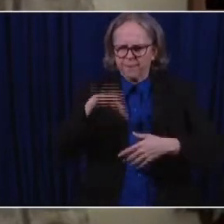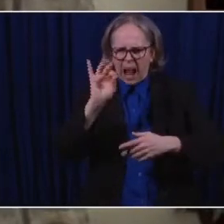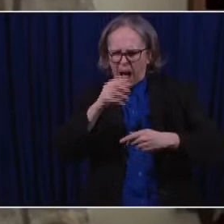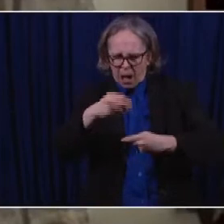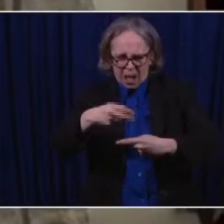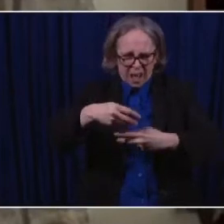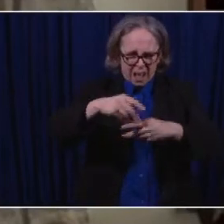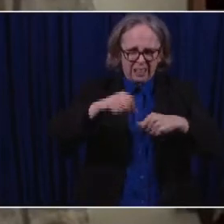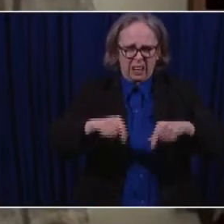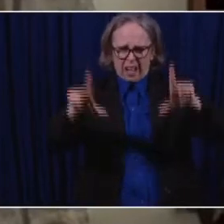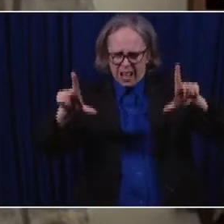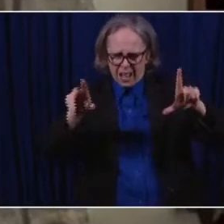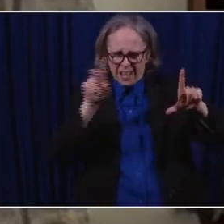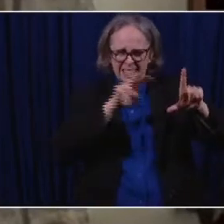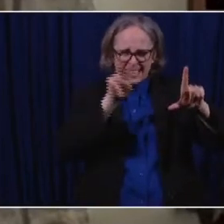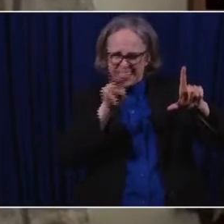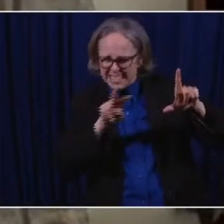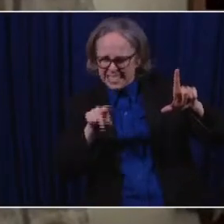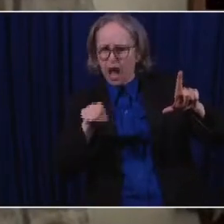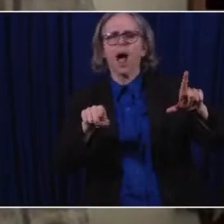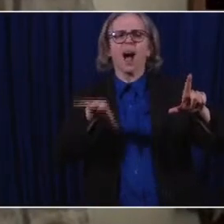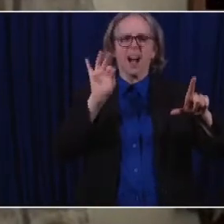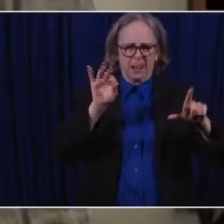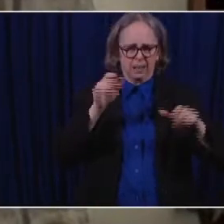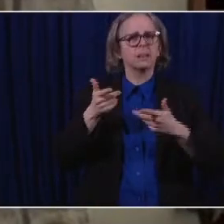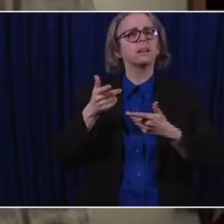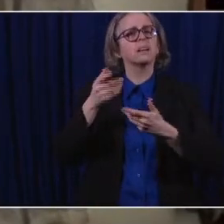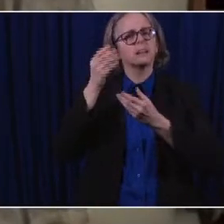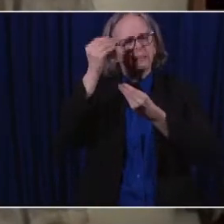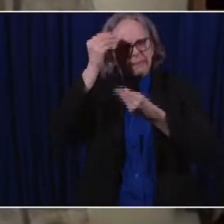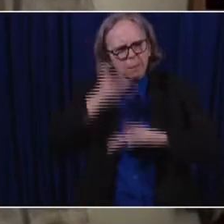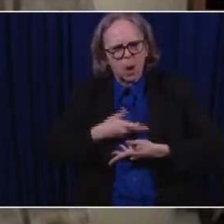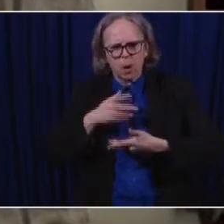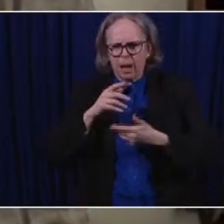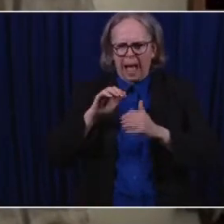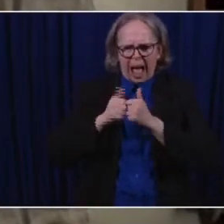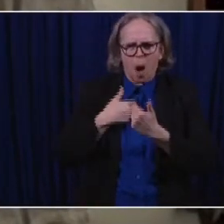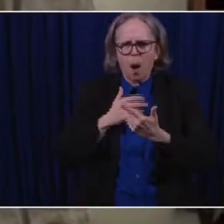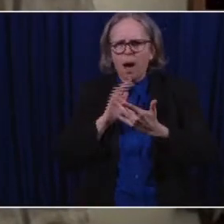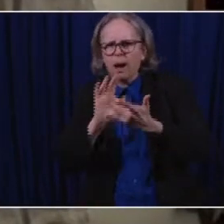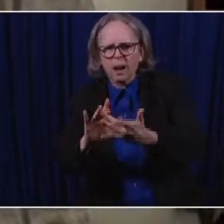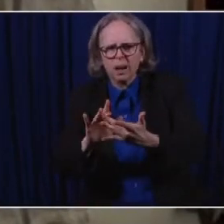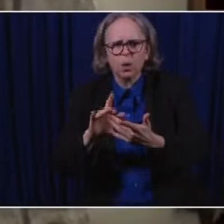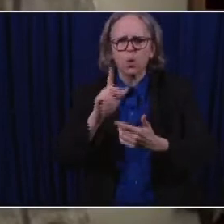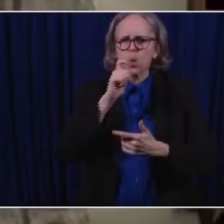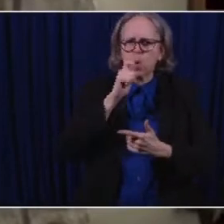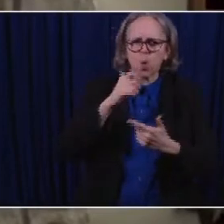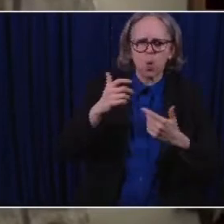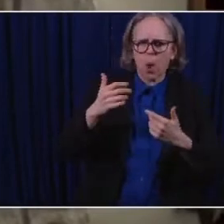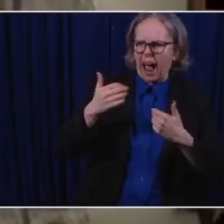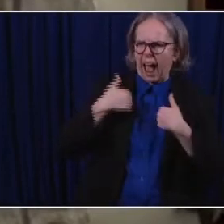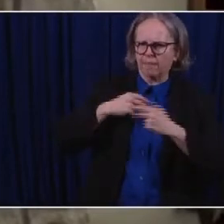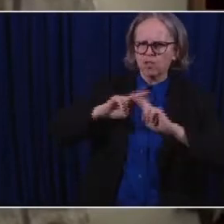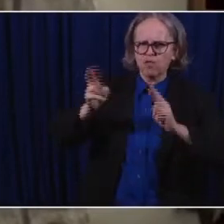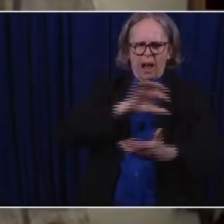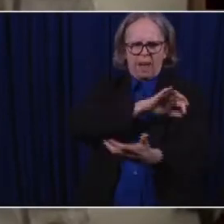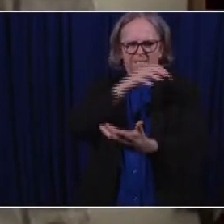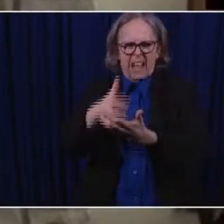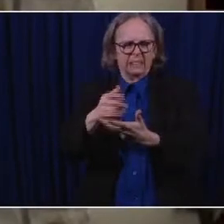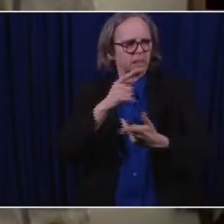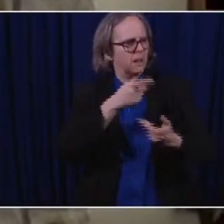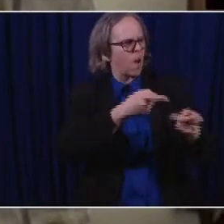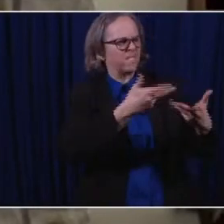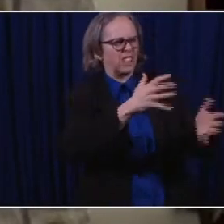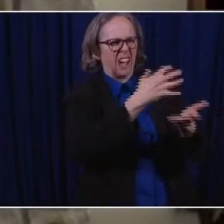system, and it would tell you which ones have vaccine available for the week. But you could go into that and